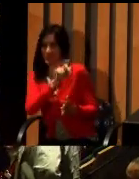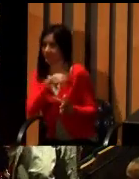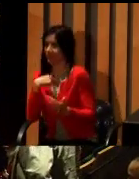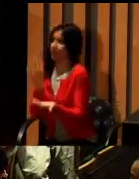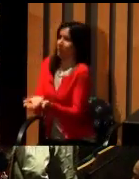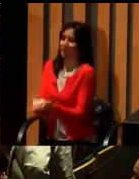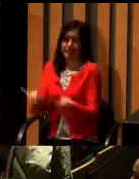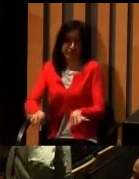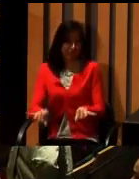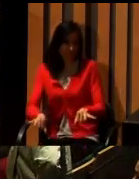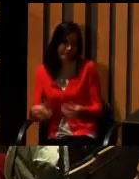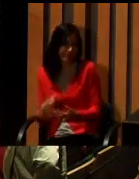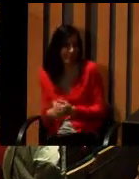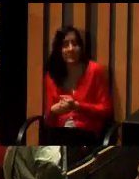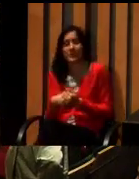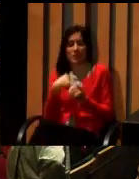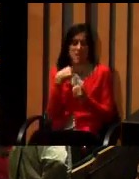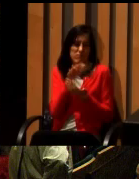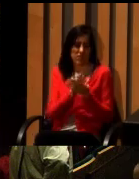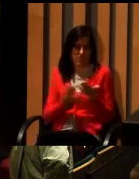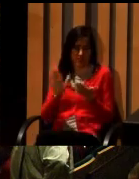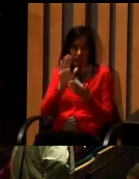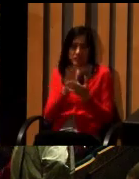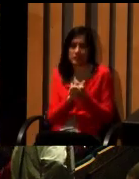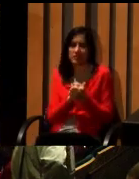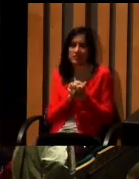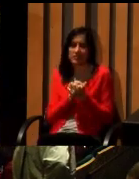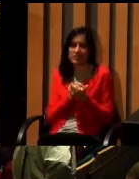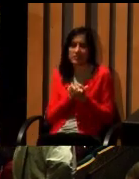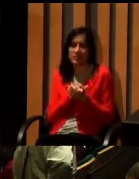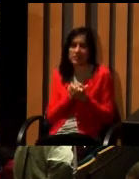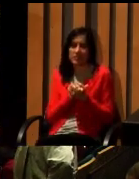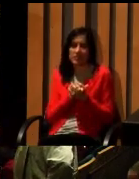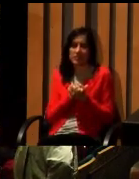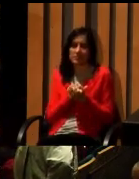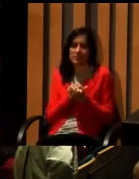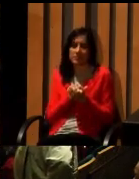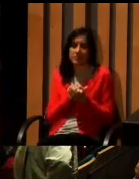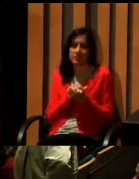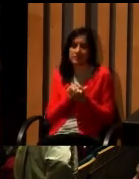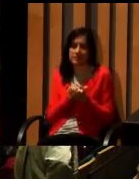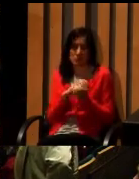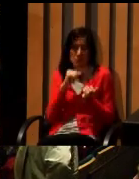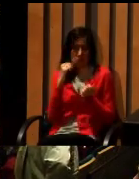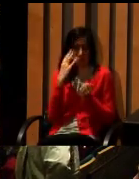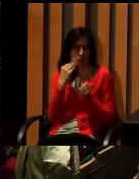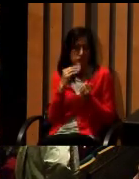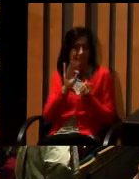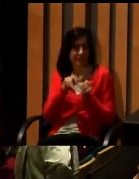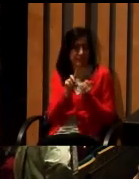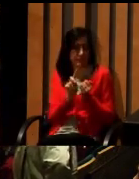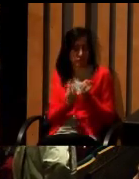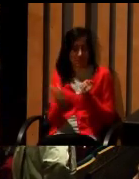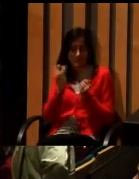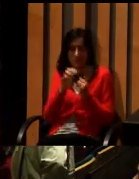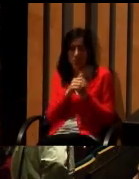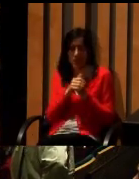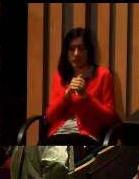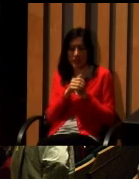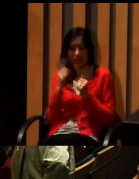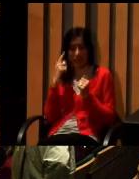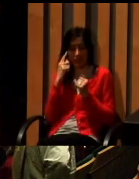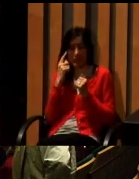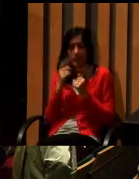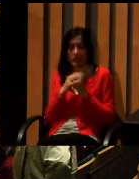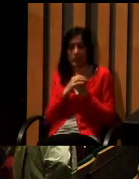but I'm like, I'm in college. Why am I going on a field trip? But basically, I want to say that I think it's really ignorant that the